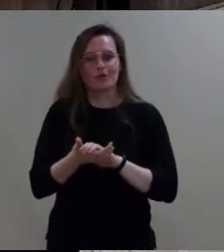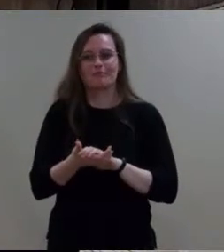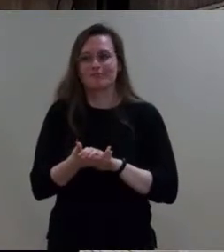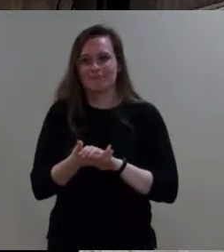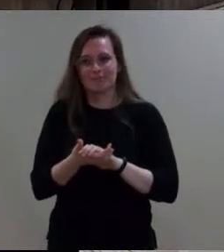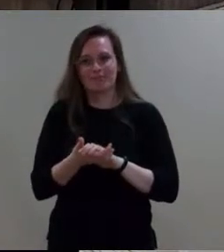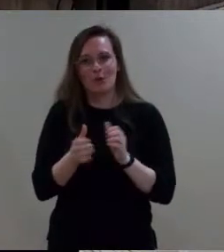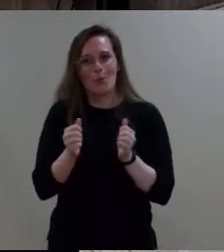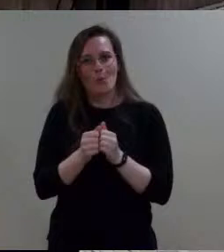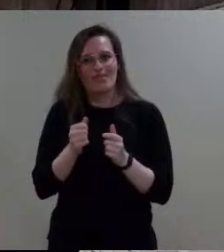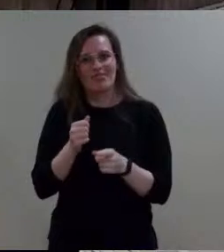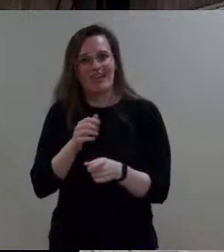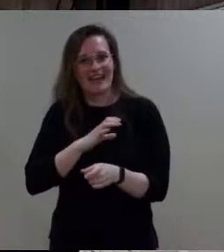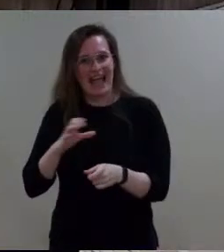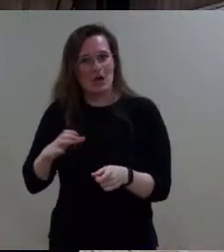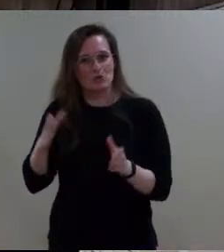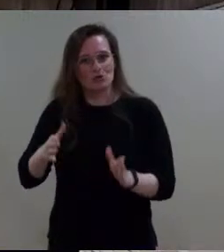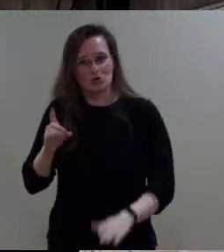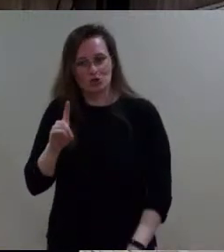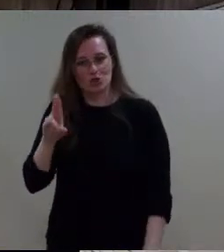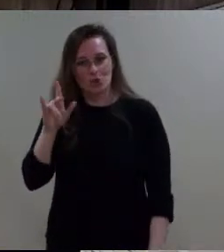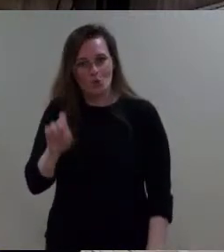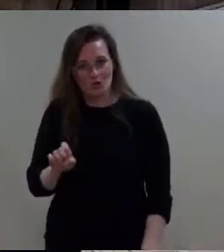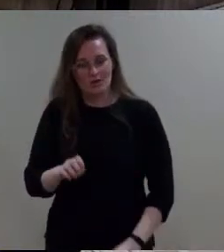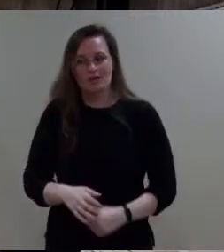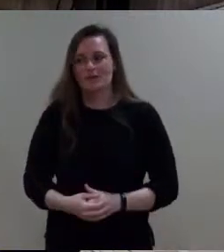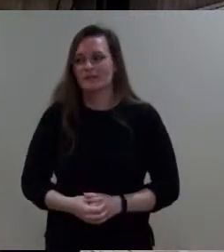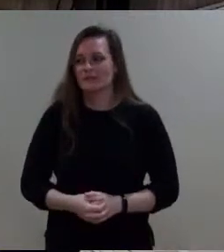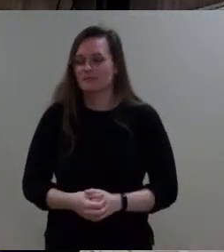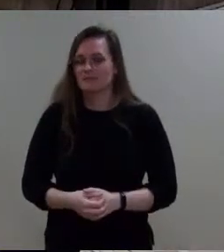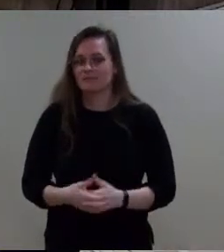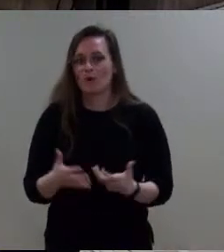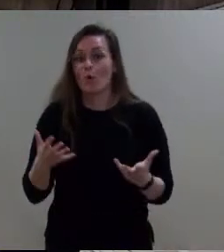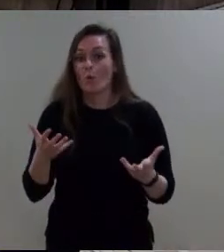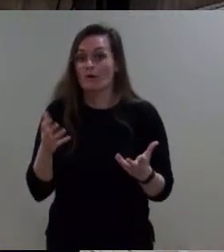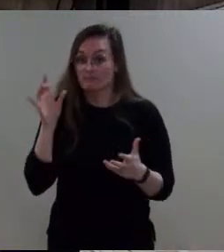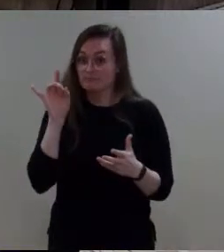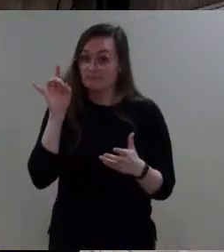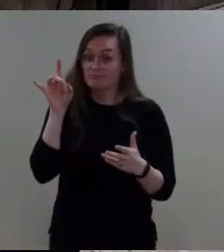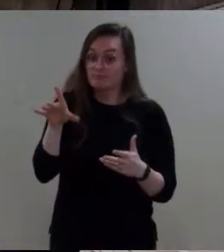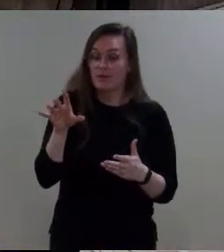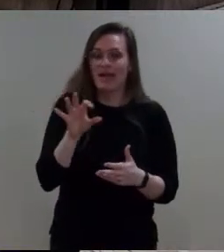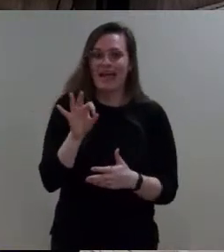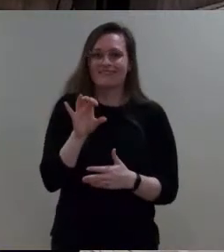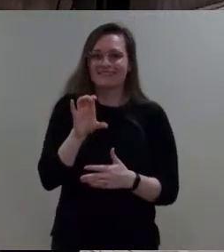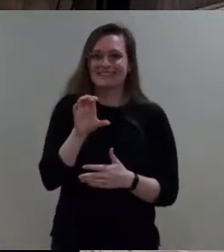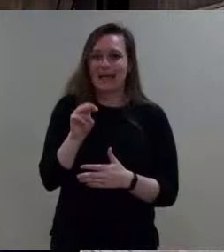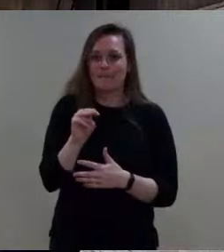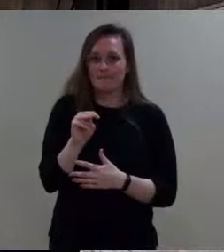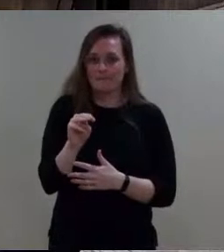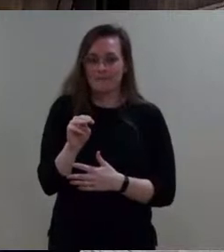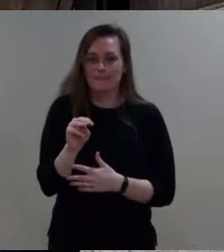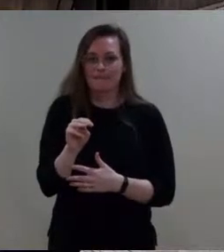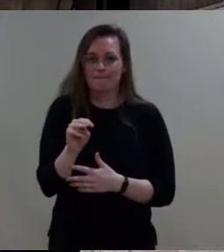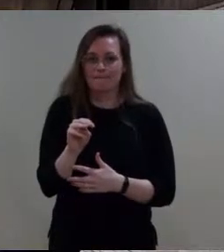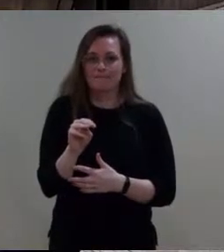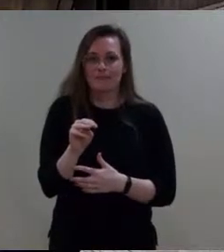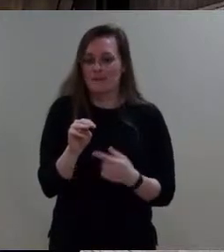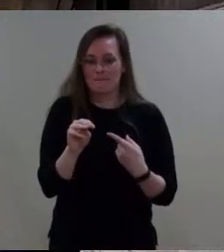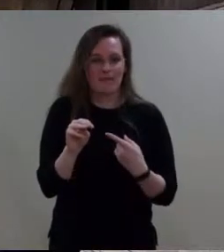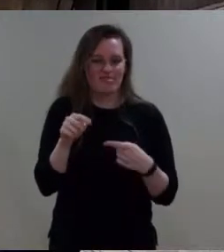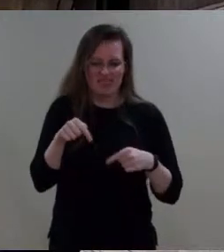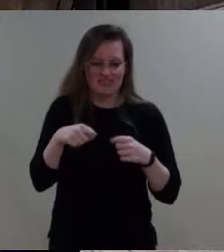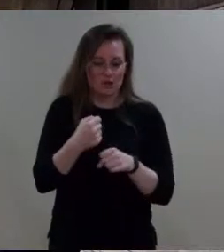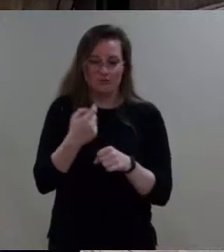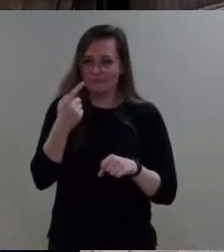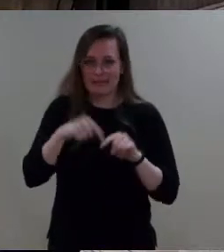York. And I just wanted to make a note with regards to FCM. It's regrettable that I'm unable to attend FCM this